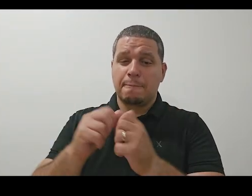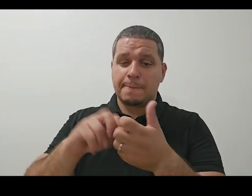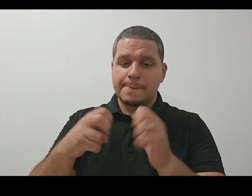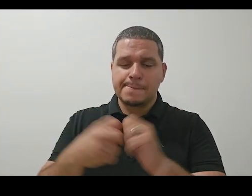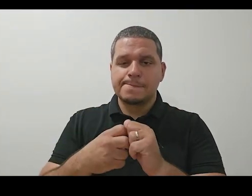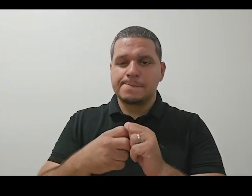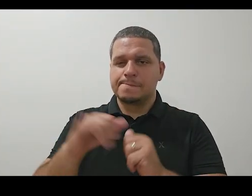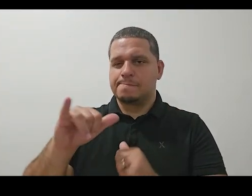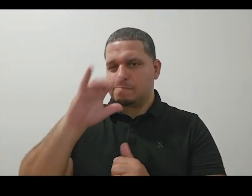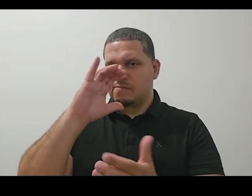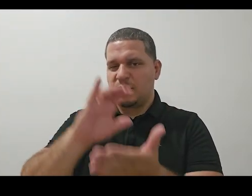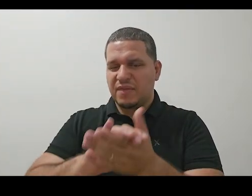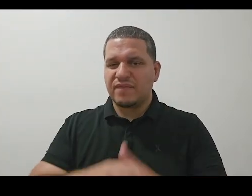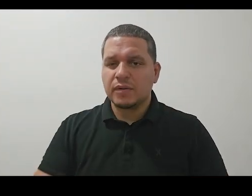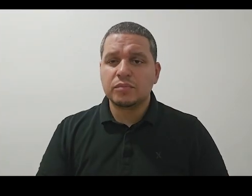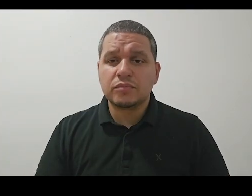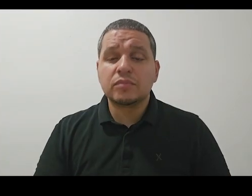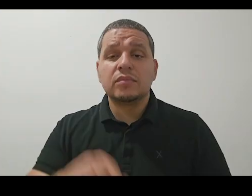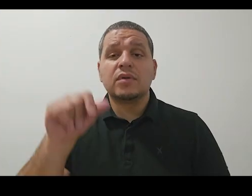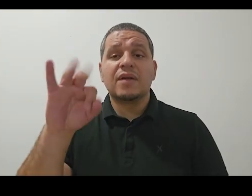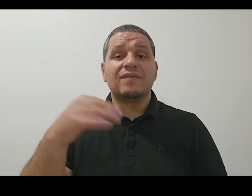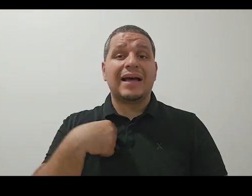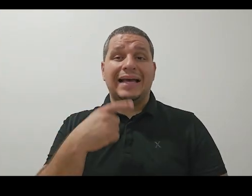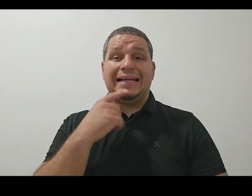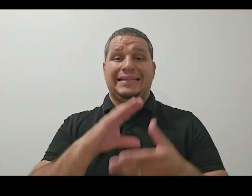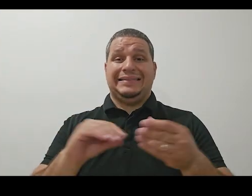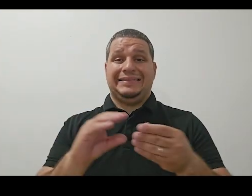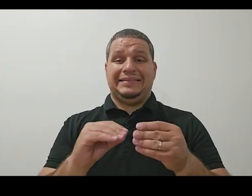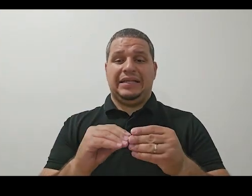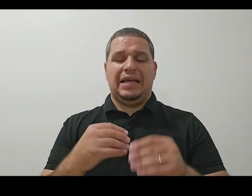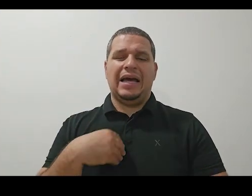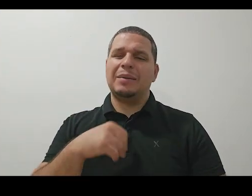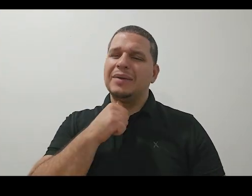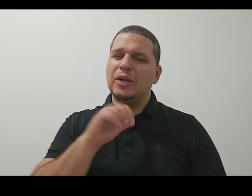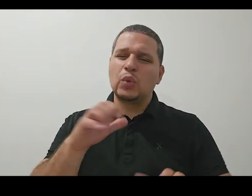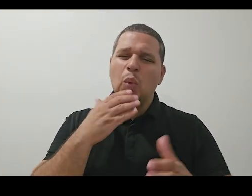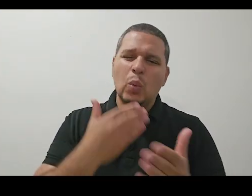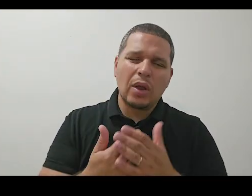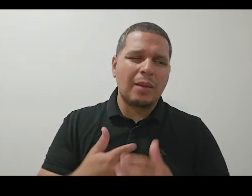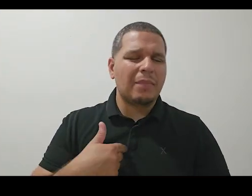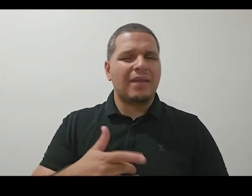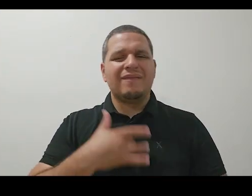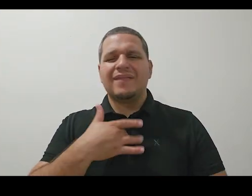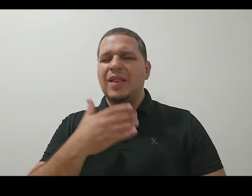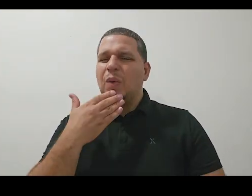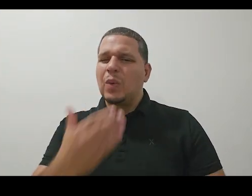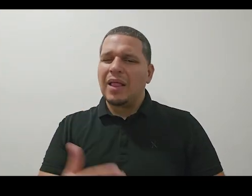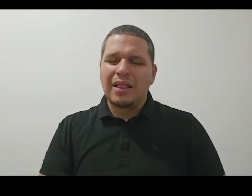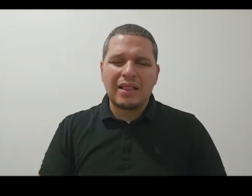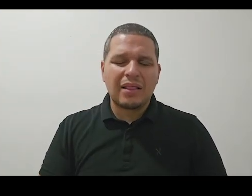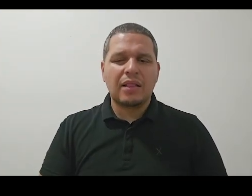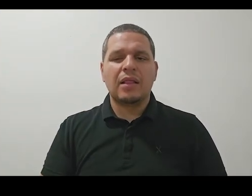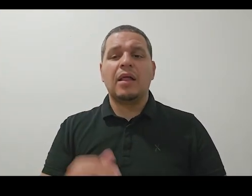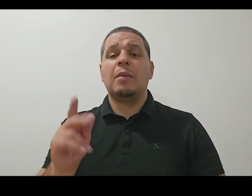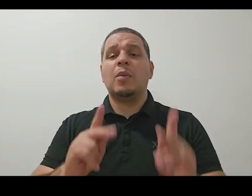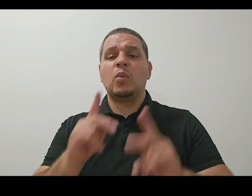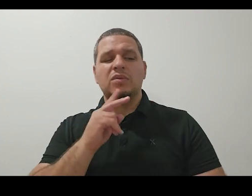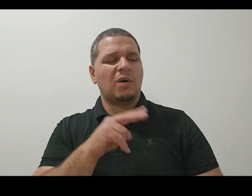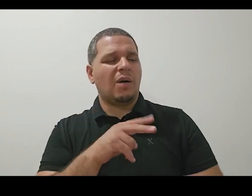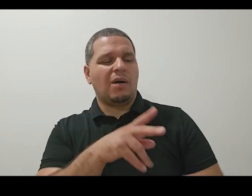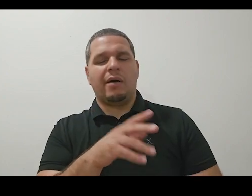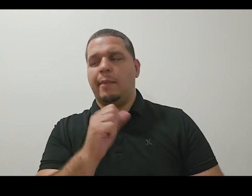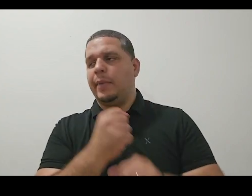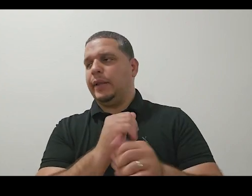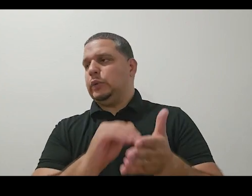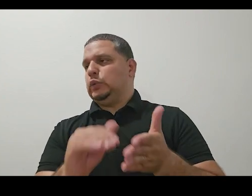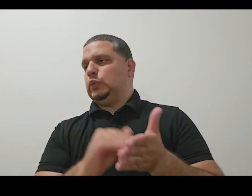is disbelief. So if I say I'm not really doing well, I'm not feeling well, a lot of people say, oh,